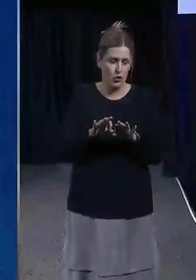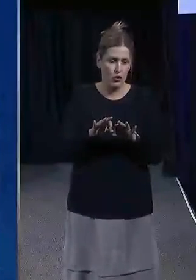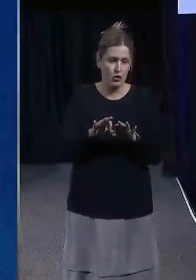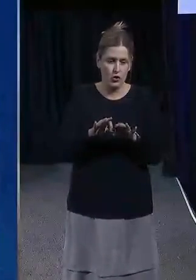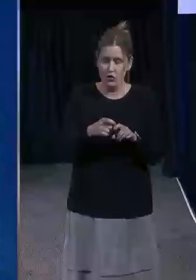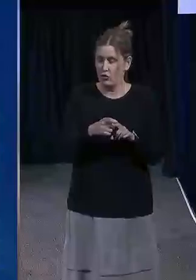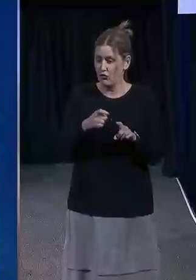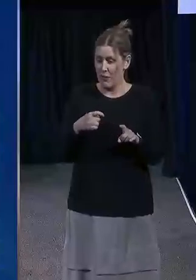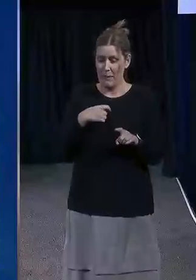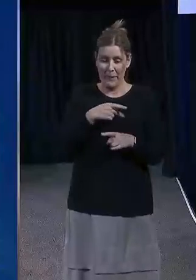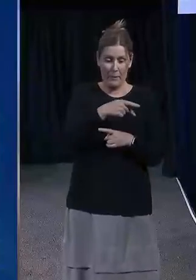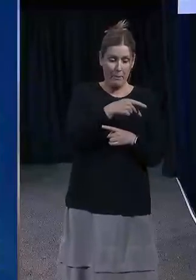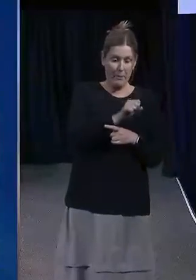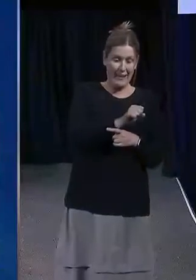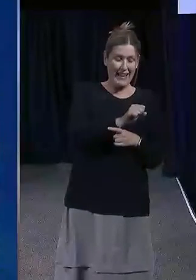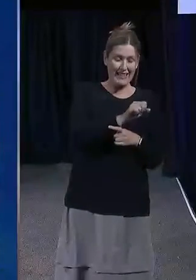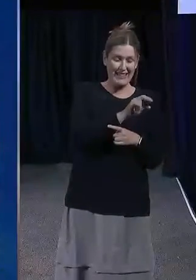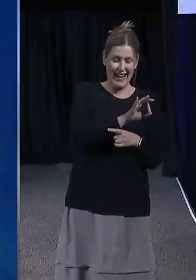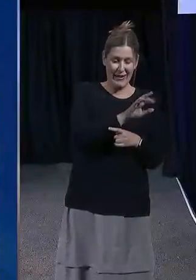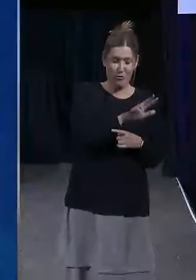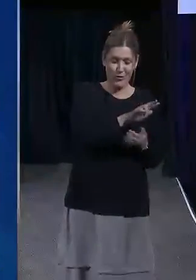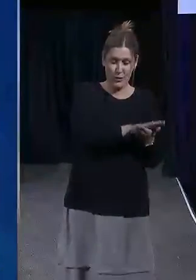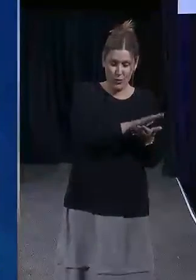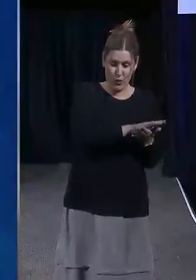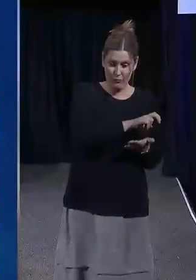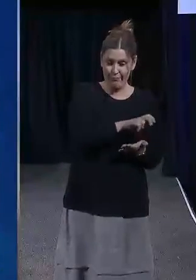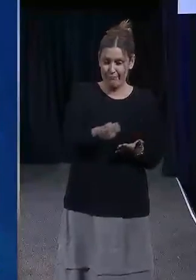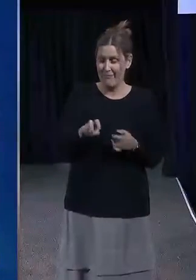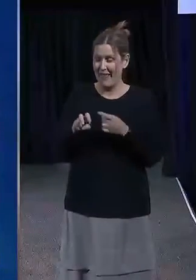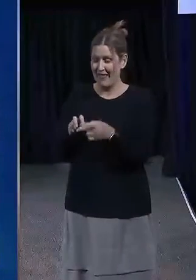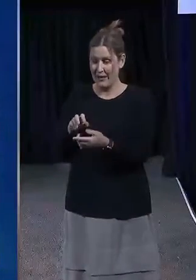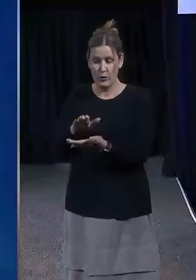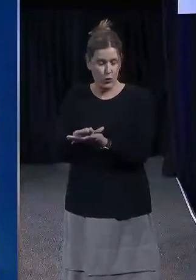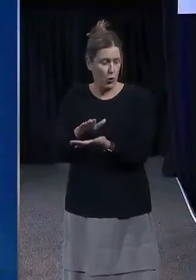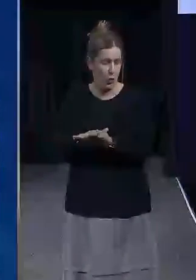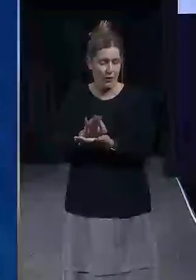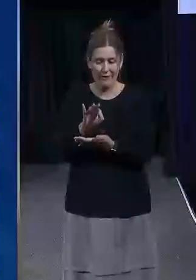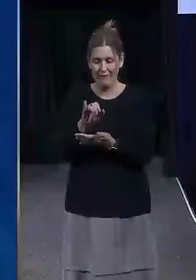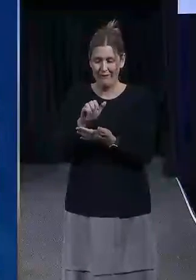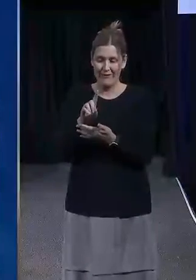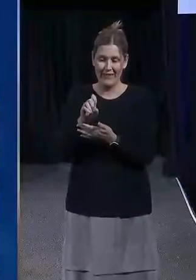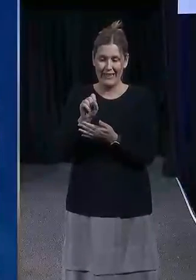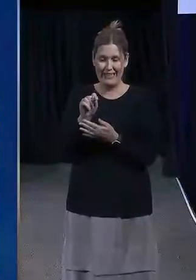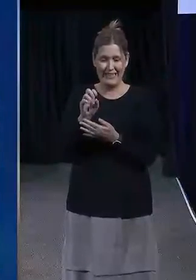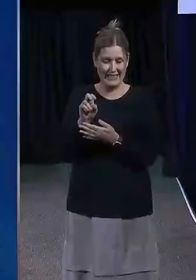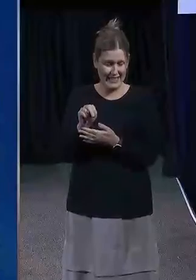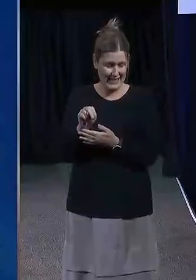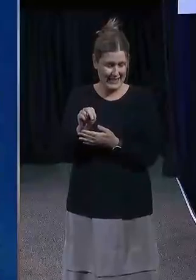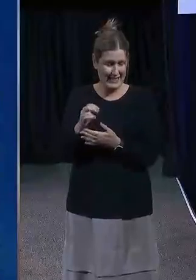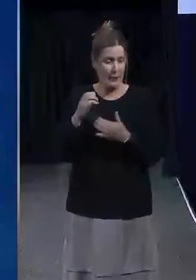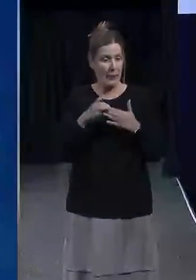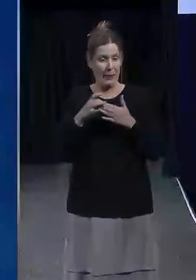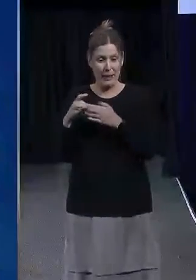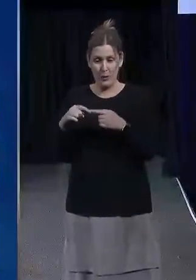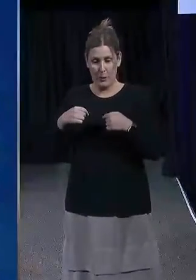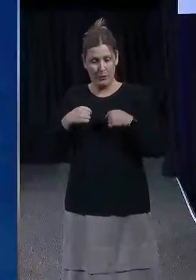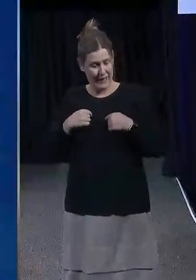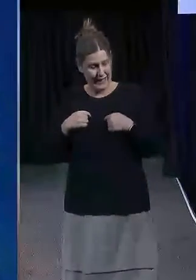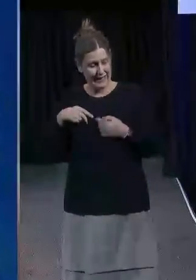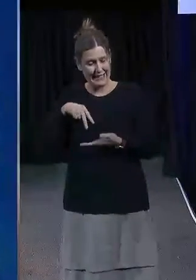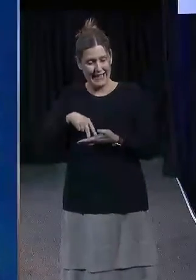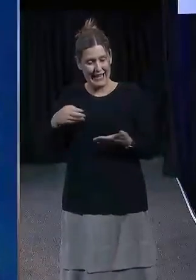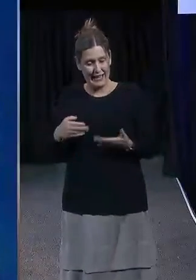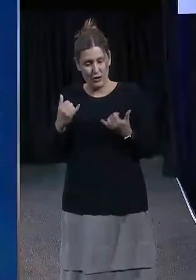school, PS 93, to this school, Fieldston, so that I could stand here before you, my parents had to work